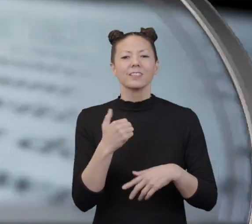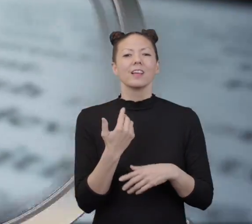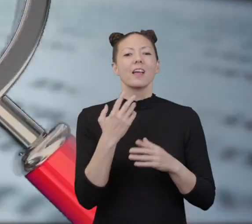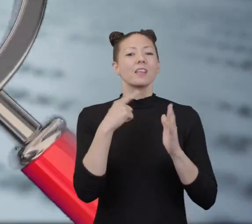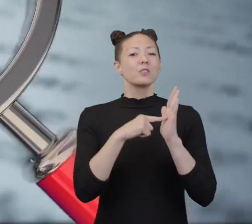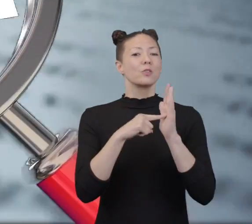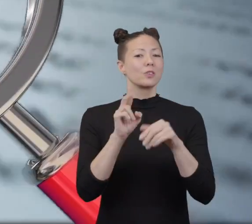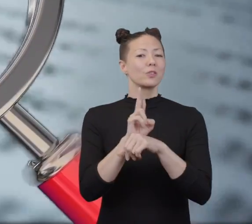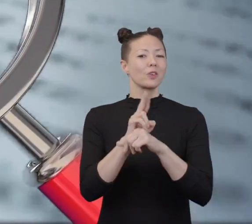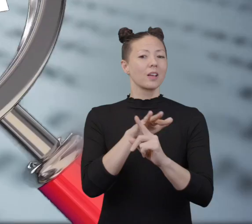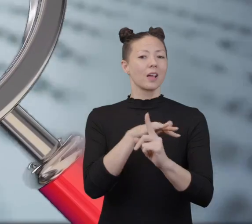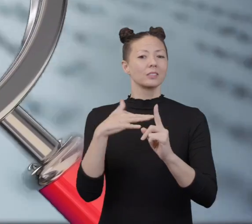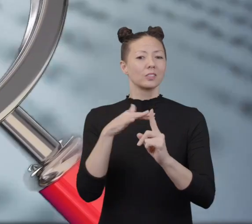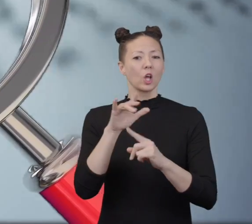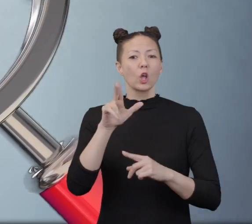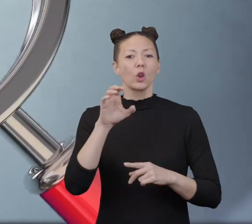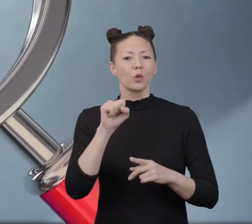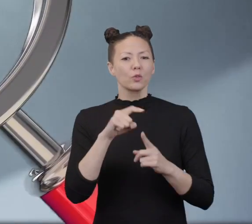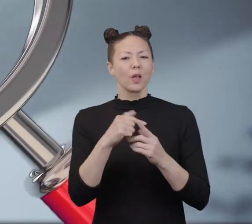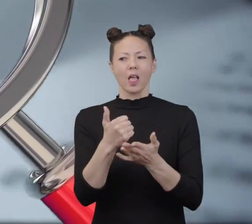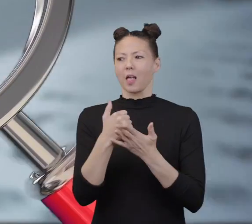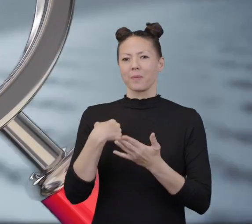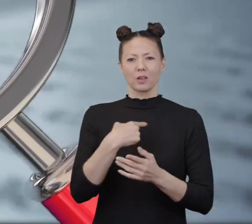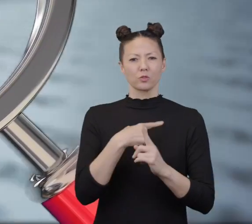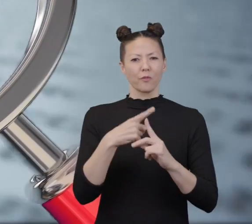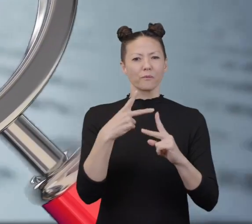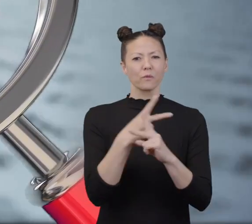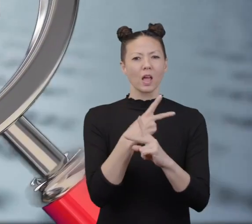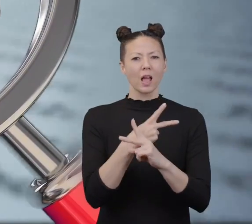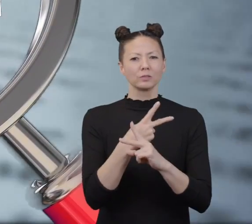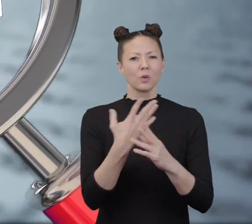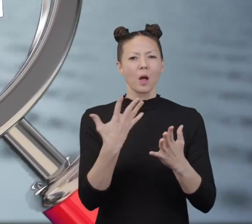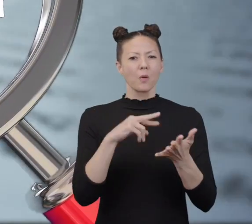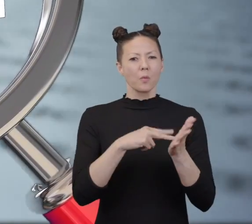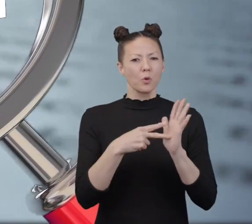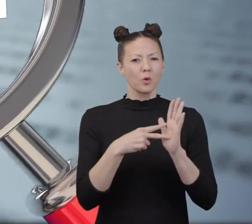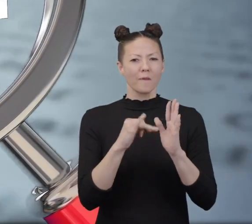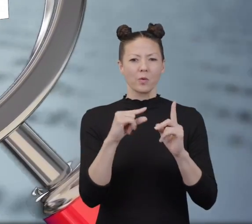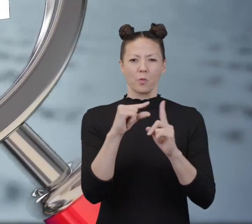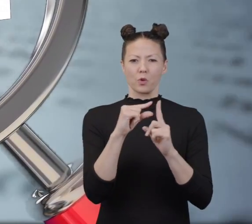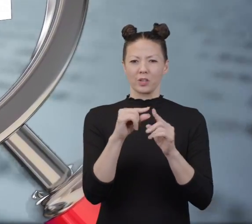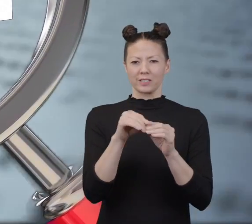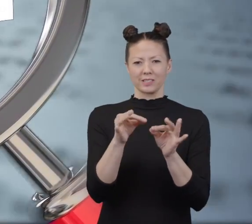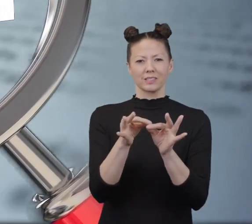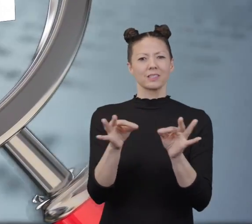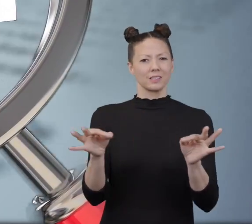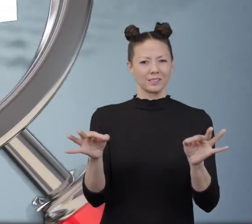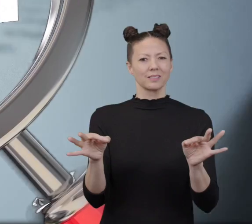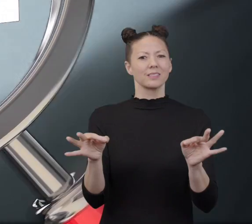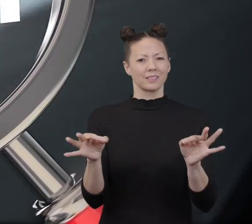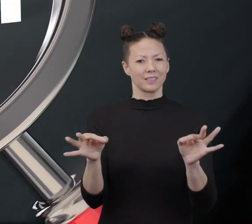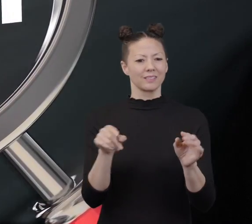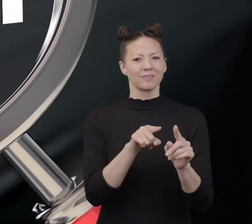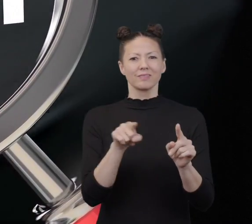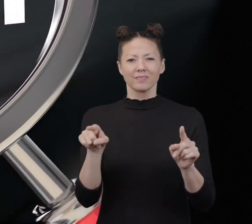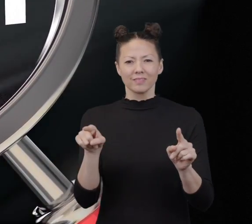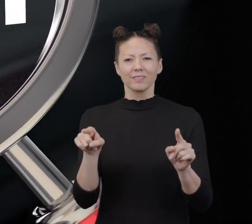Now, let's use context clues to help us figure out the meaning of one of the words in this